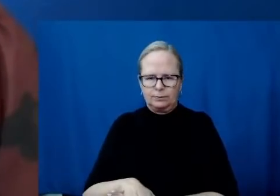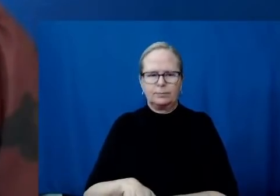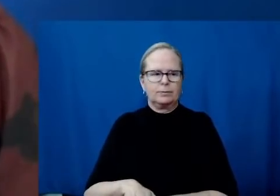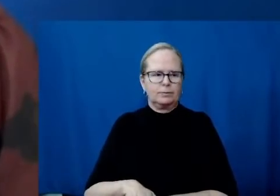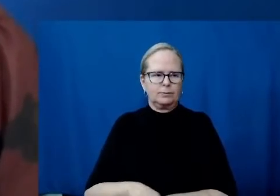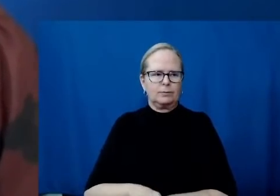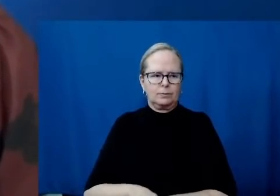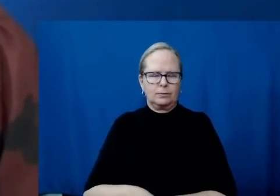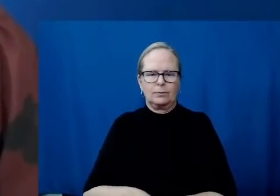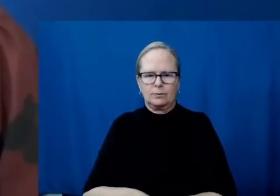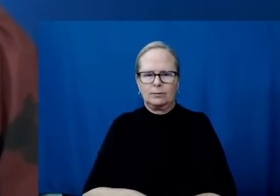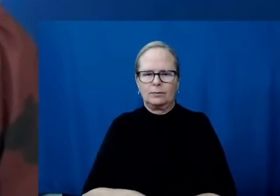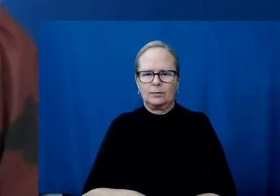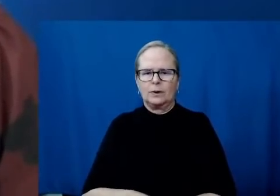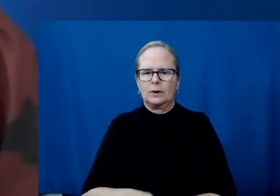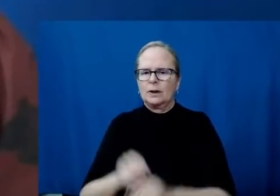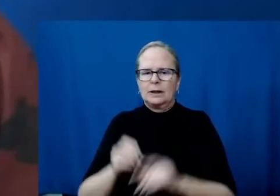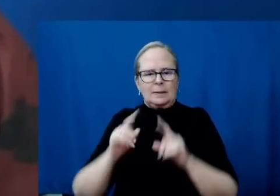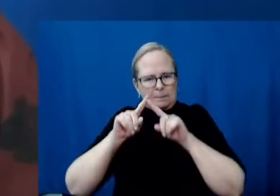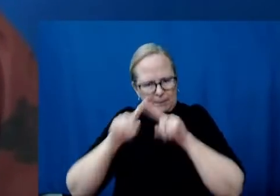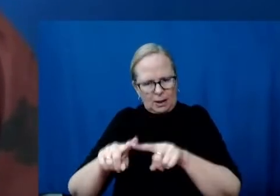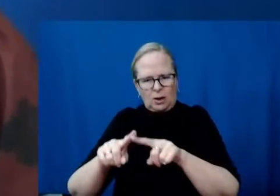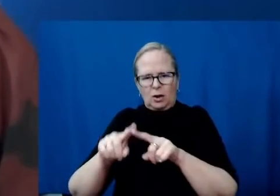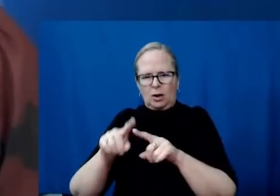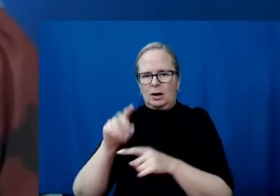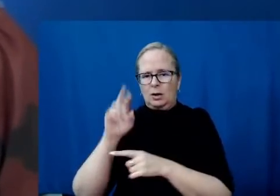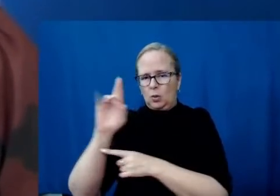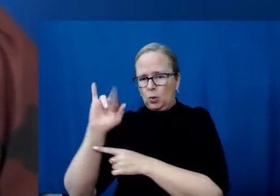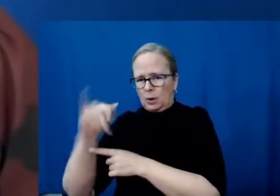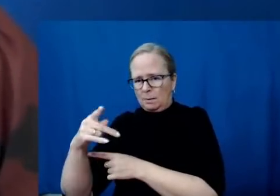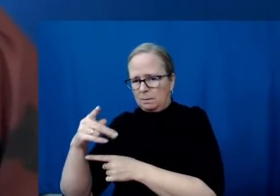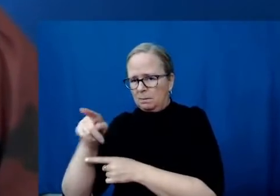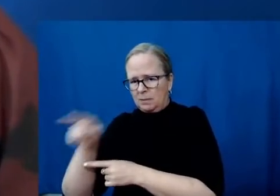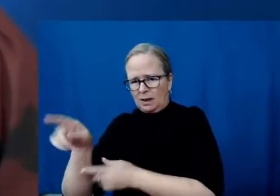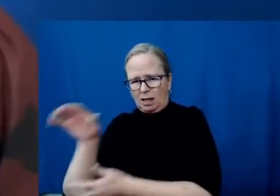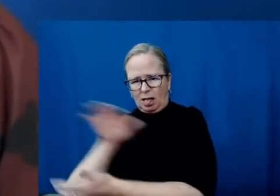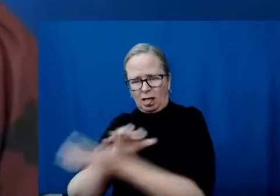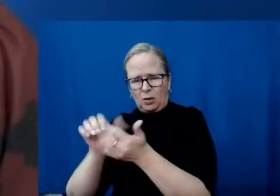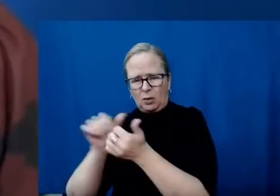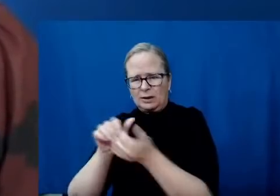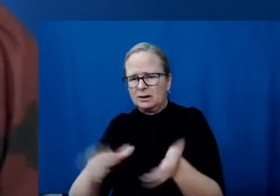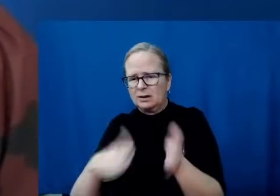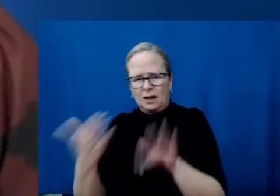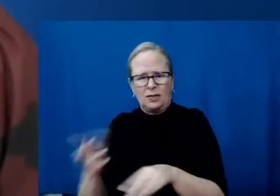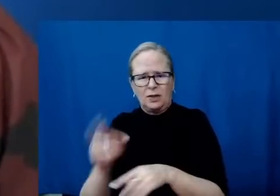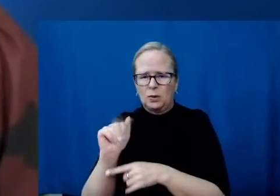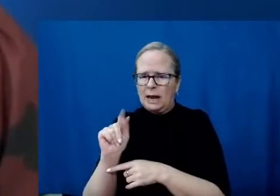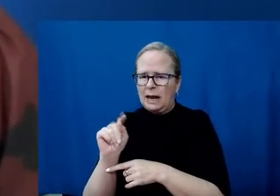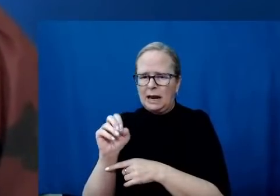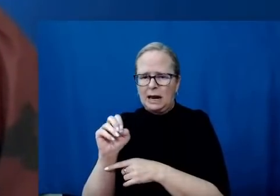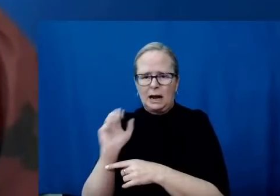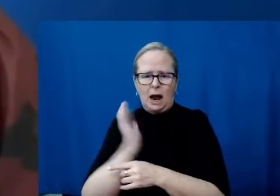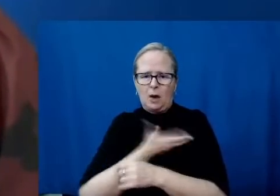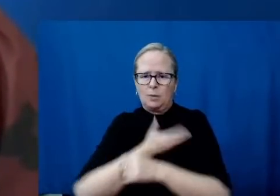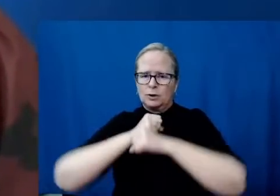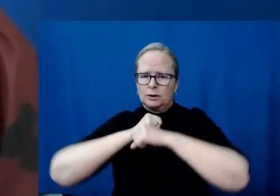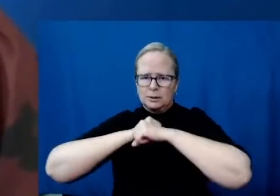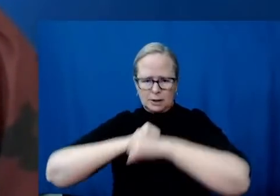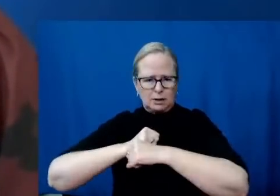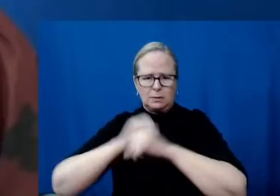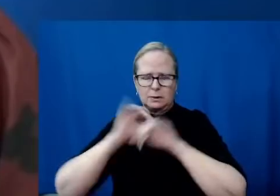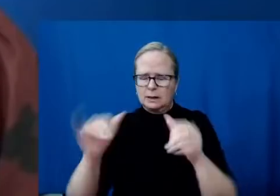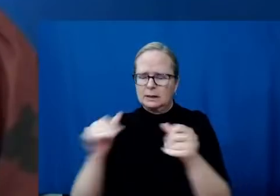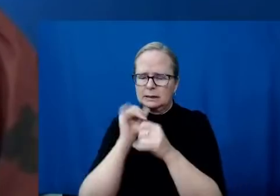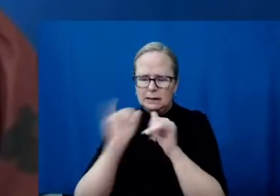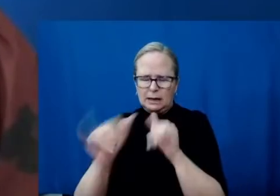depending on which way you want to view it, based on the letter RIP combined with the mortality rate. We need to keep the protections currently